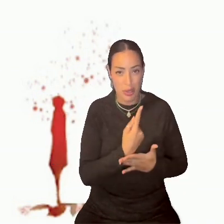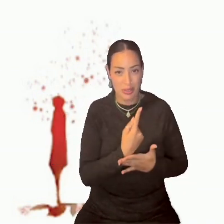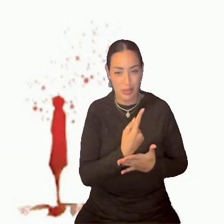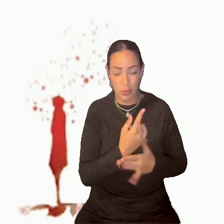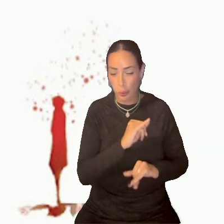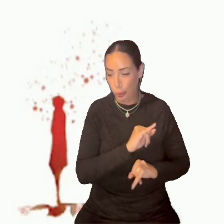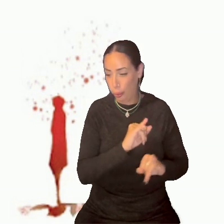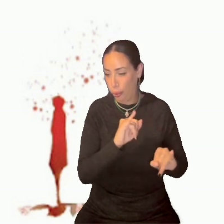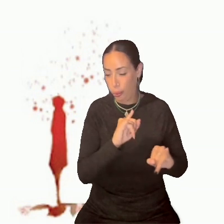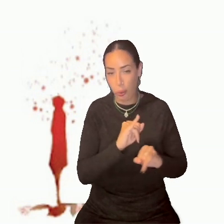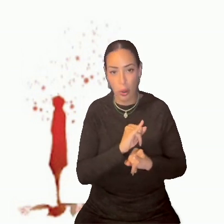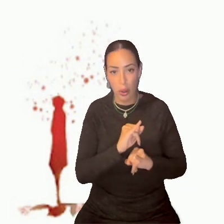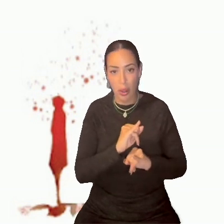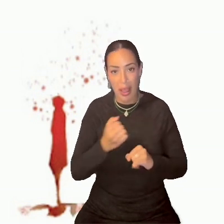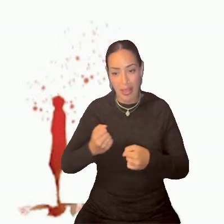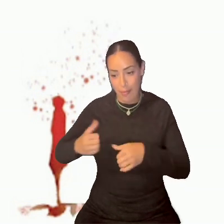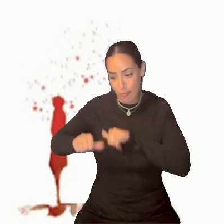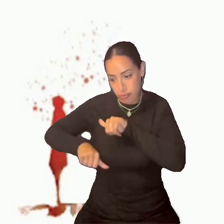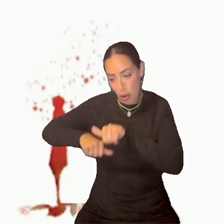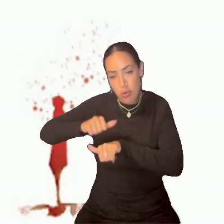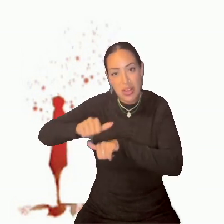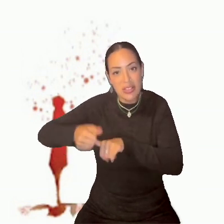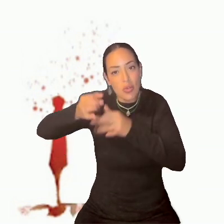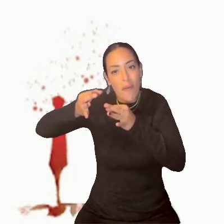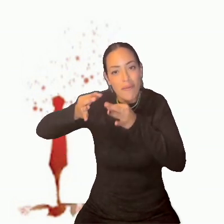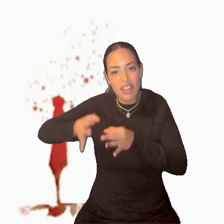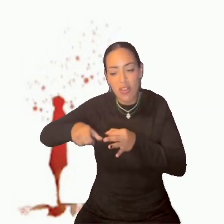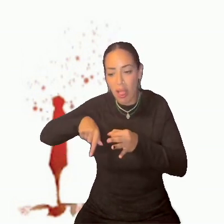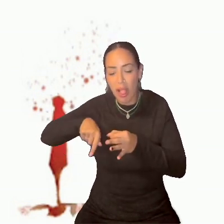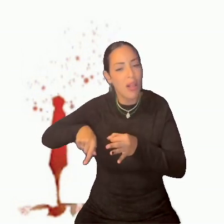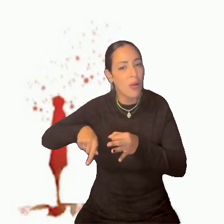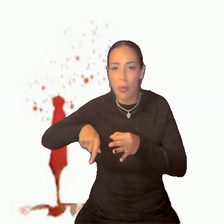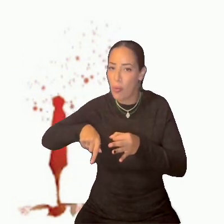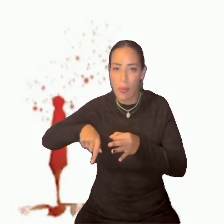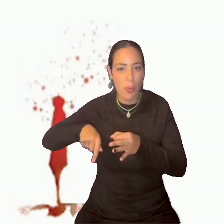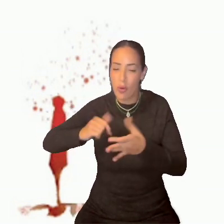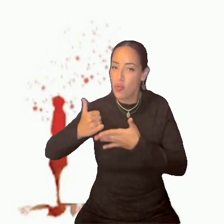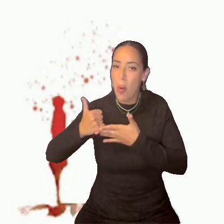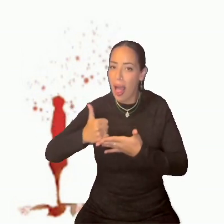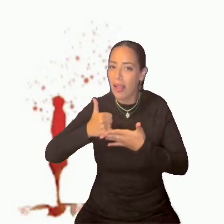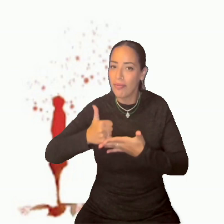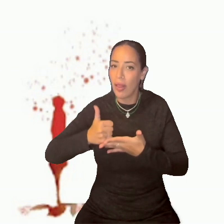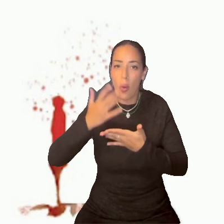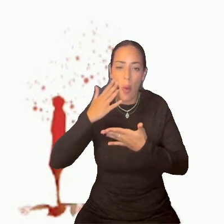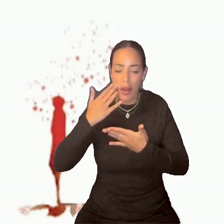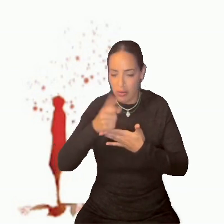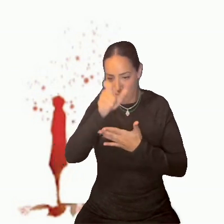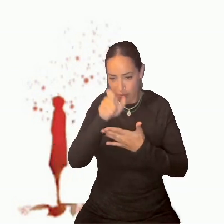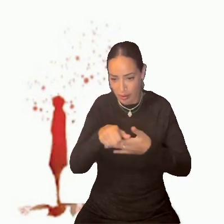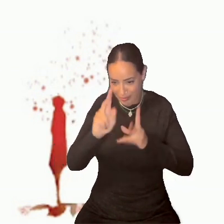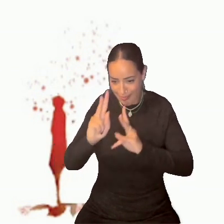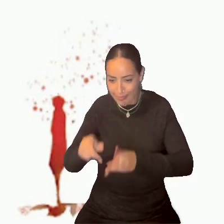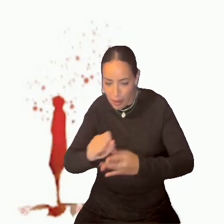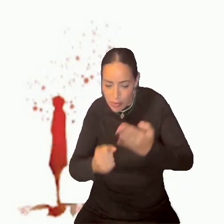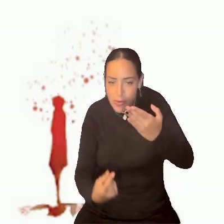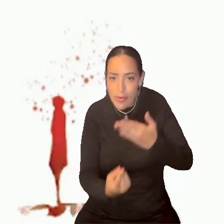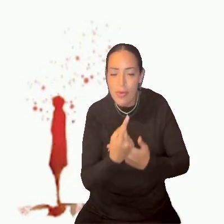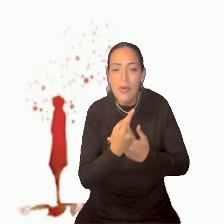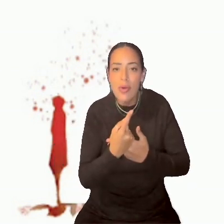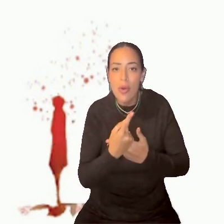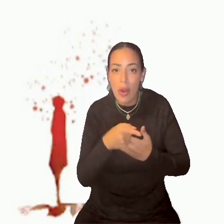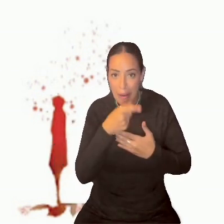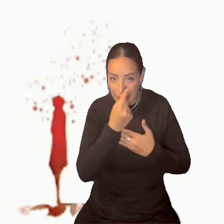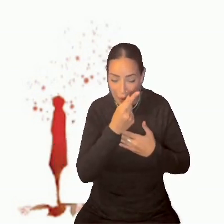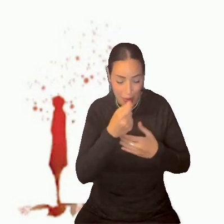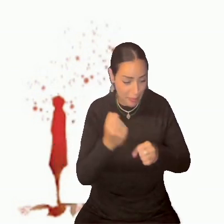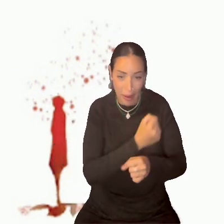bureaucratic processes and the actions of those who encounter and engage with bereaved families in the immediate aftermath can compound experiences